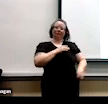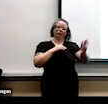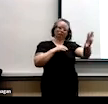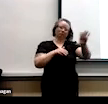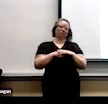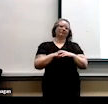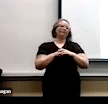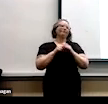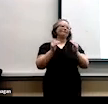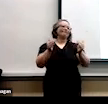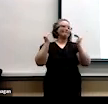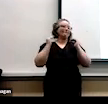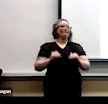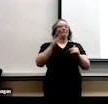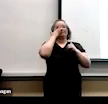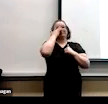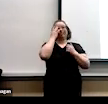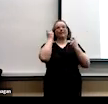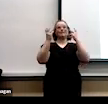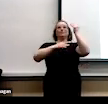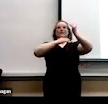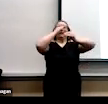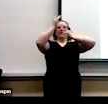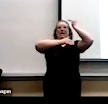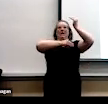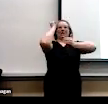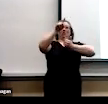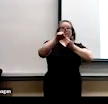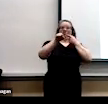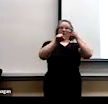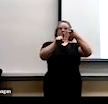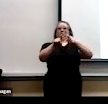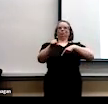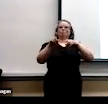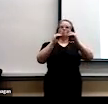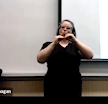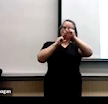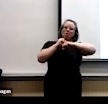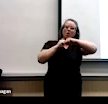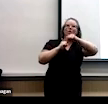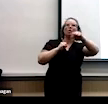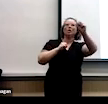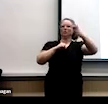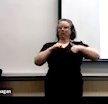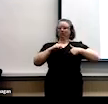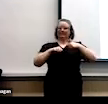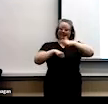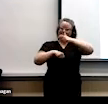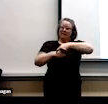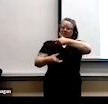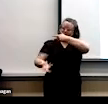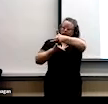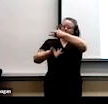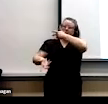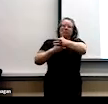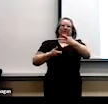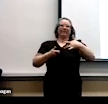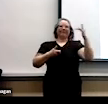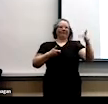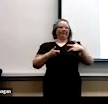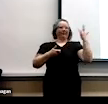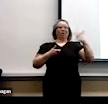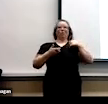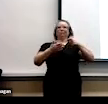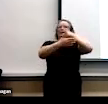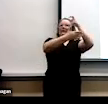of incentive financially for adult providers to engage in that. And then just in general, there's not enough services to go around. And so I